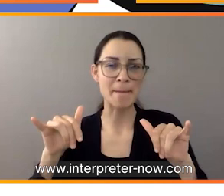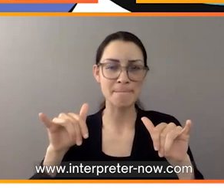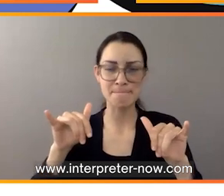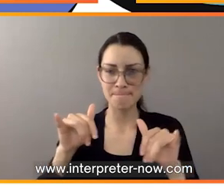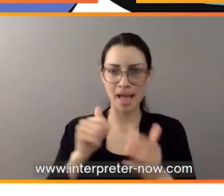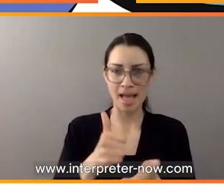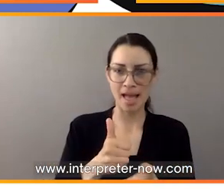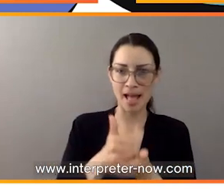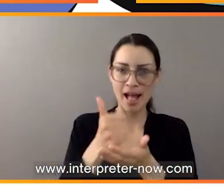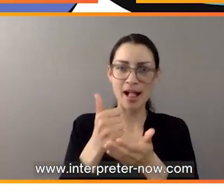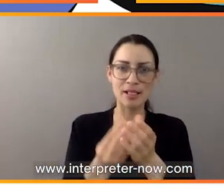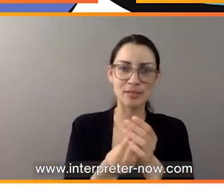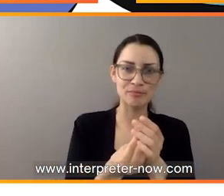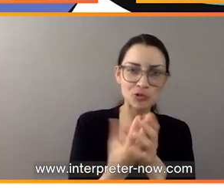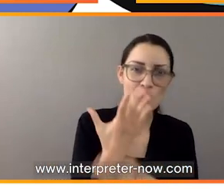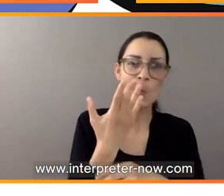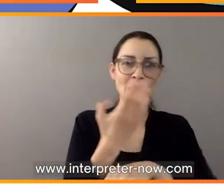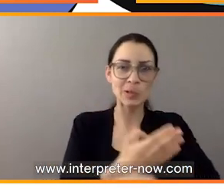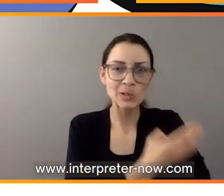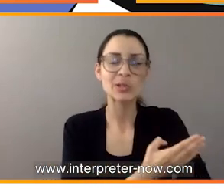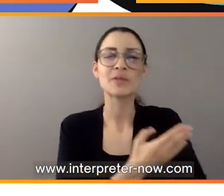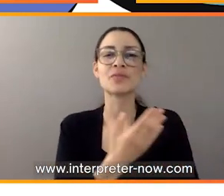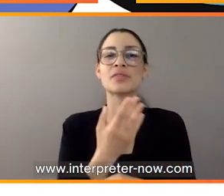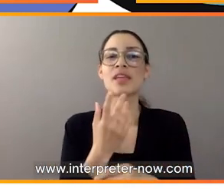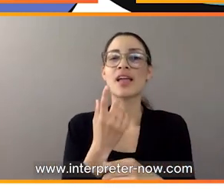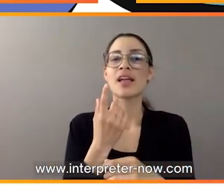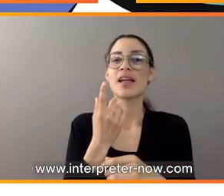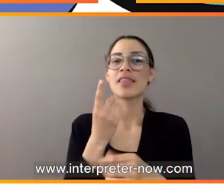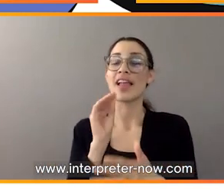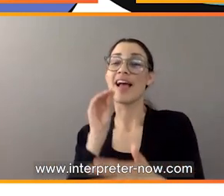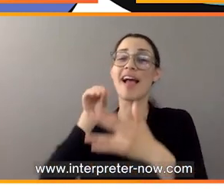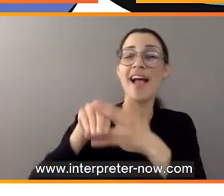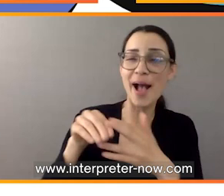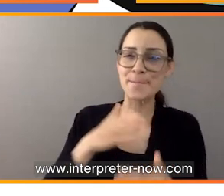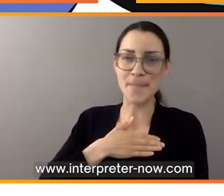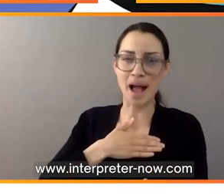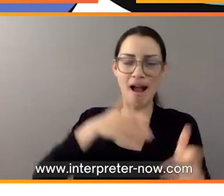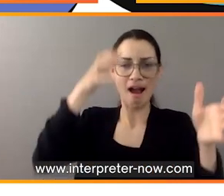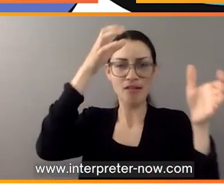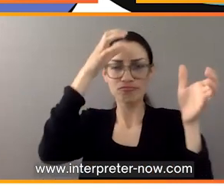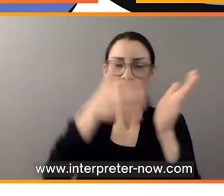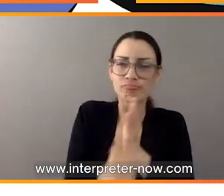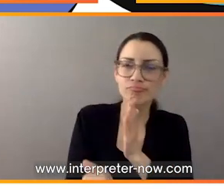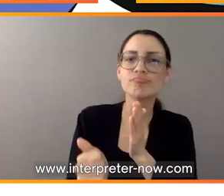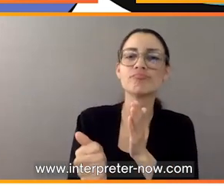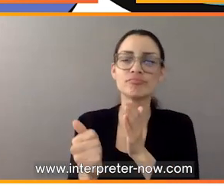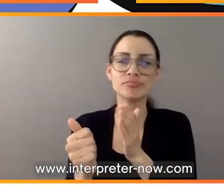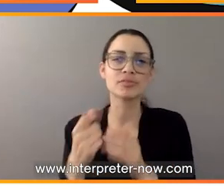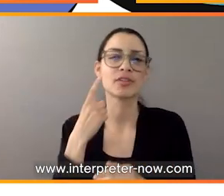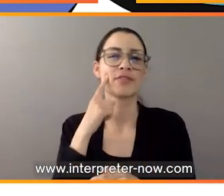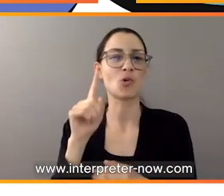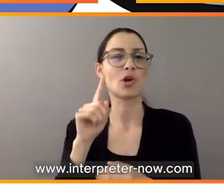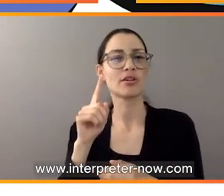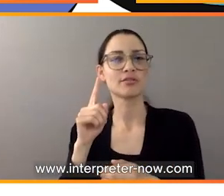so that you had a capable organization to deliver the results that you wanted. And then I think in terms of culture and starting off